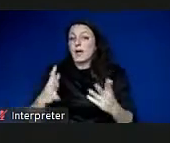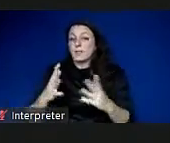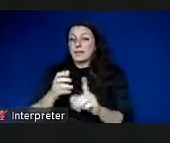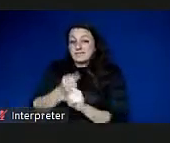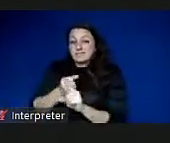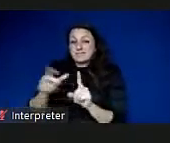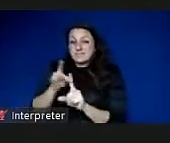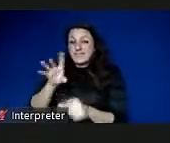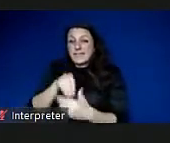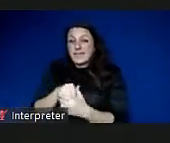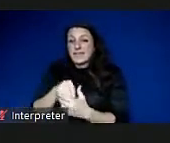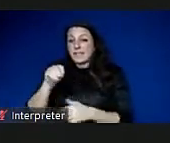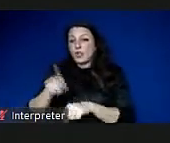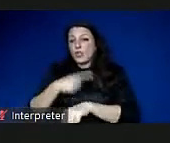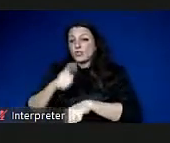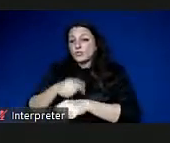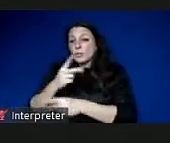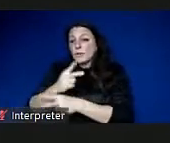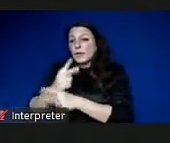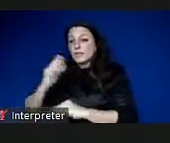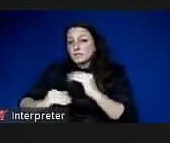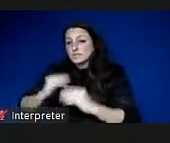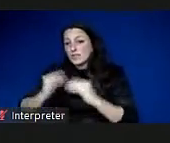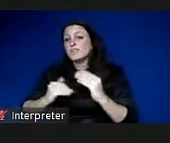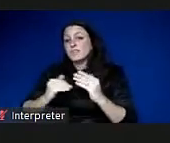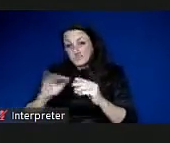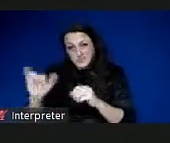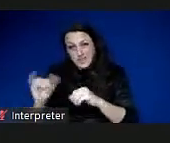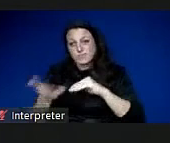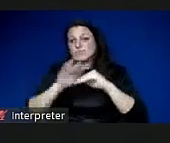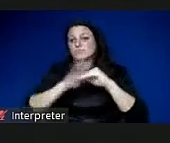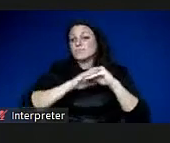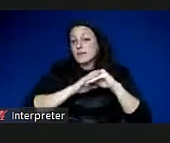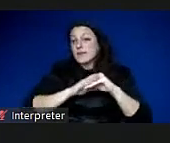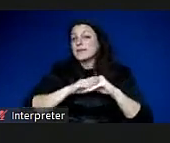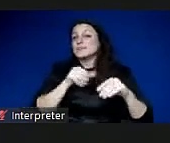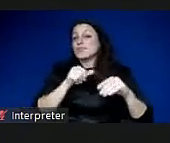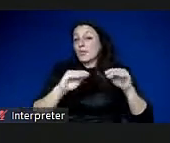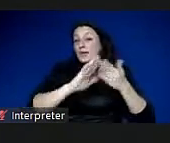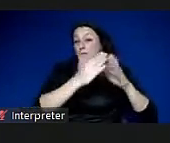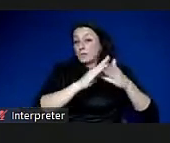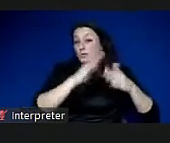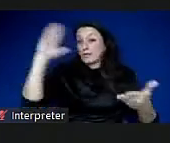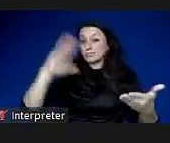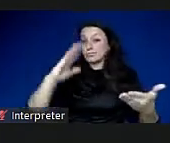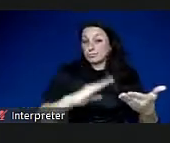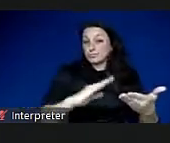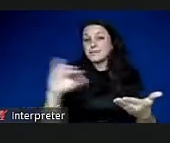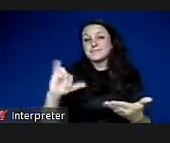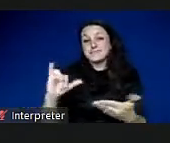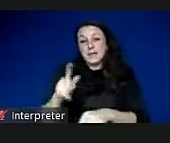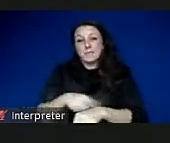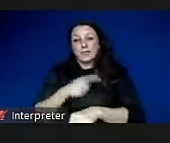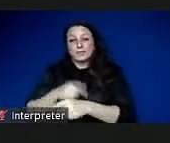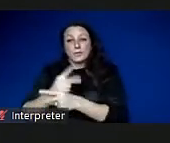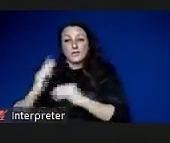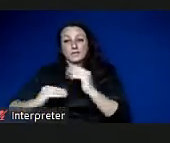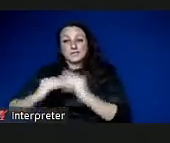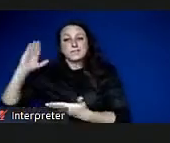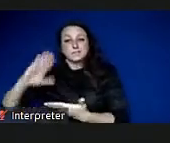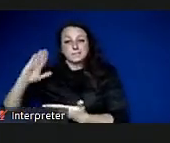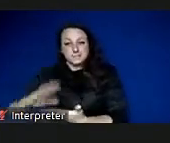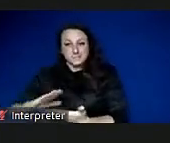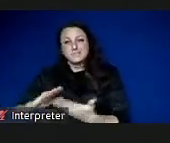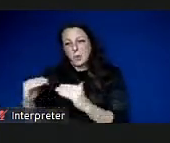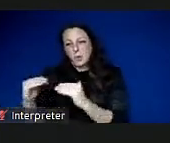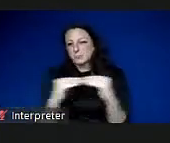rose. And as community cases have fallen in Colorado, so have long-term care facility cases. So the number one predictor really that we've